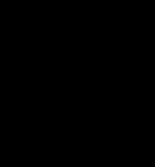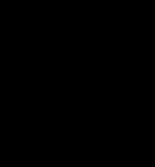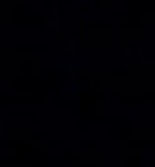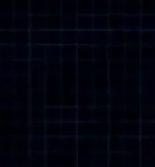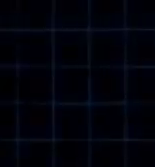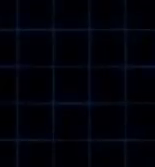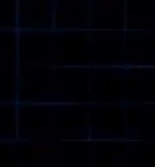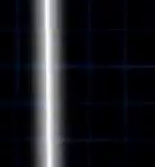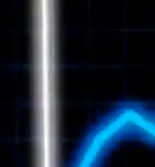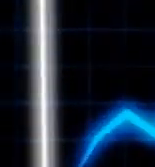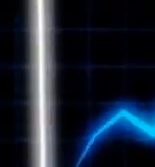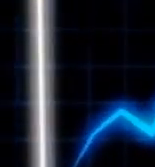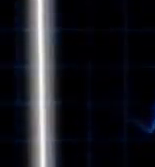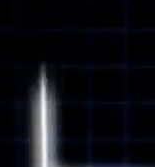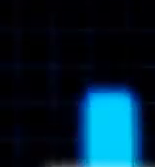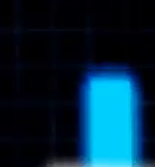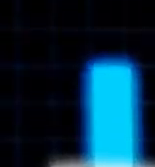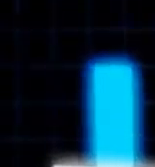ibit.